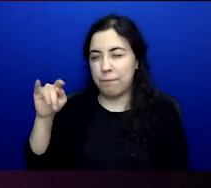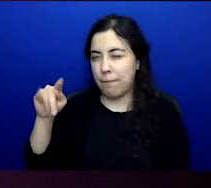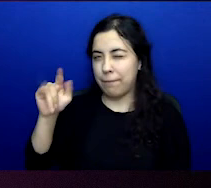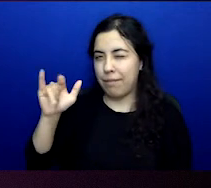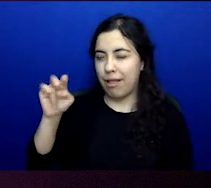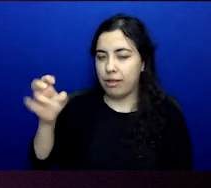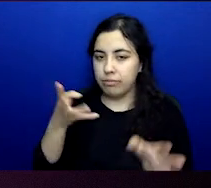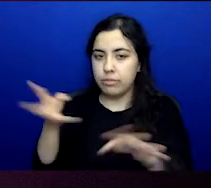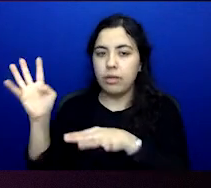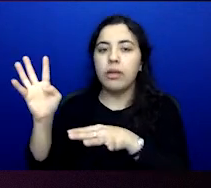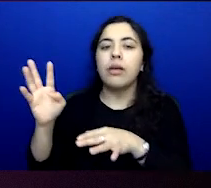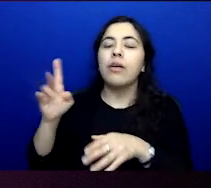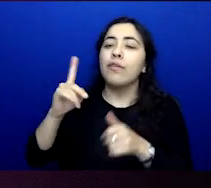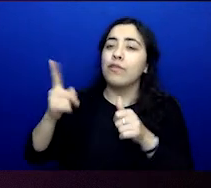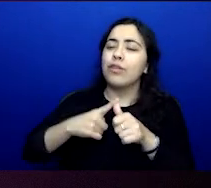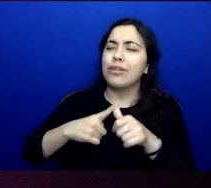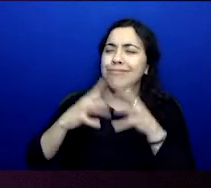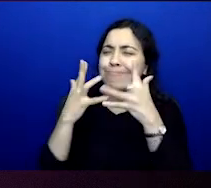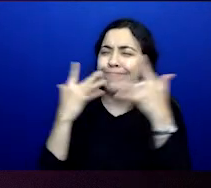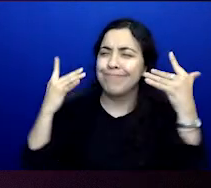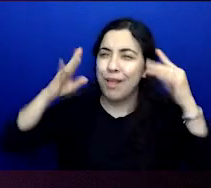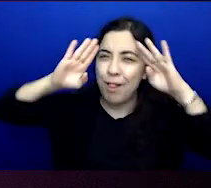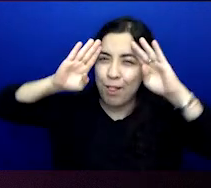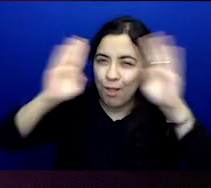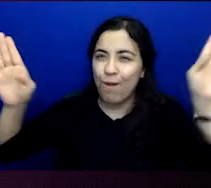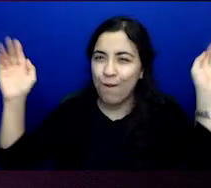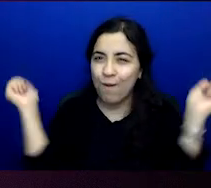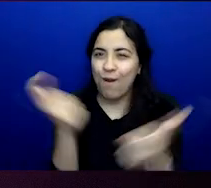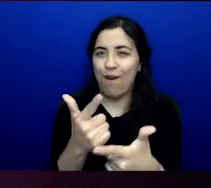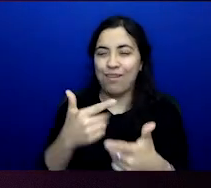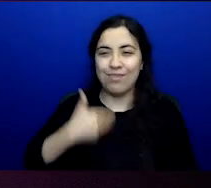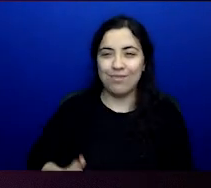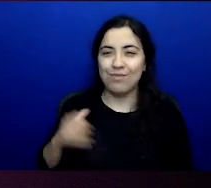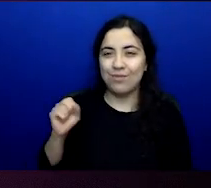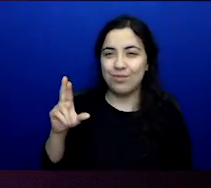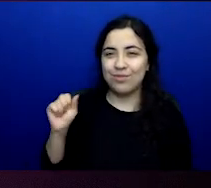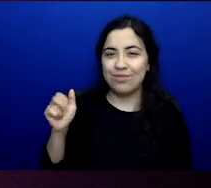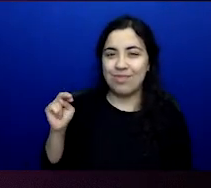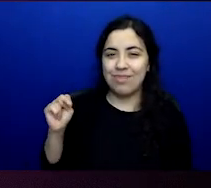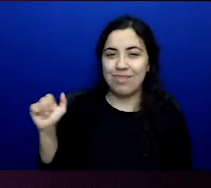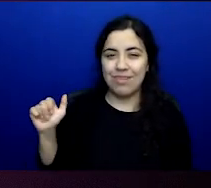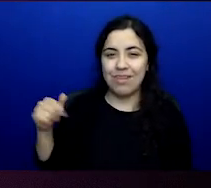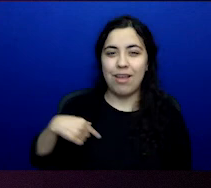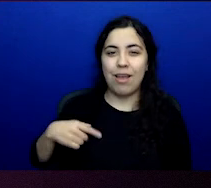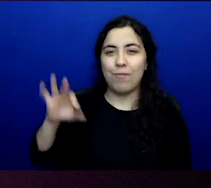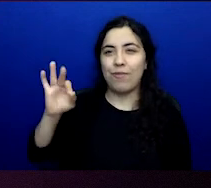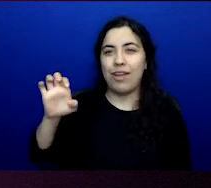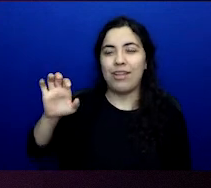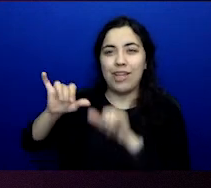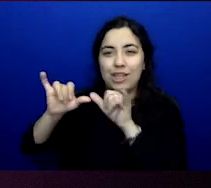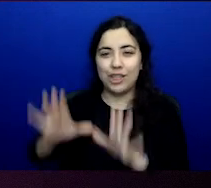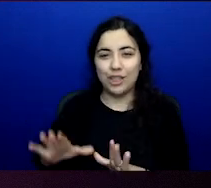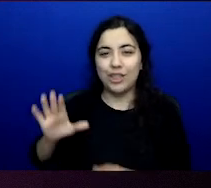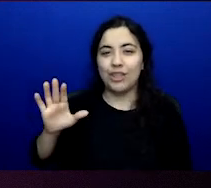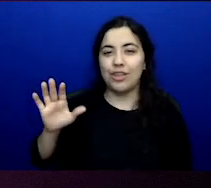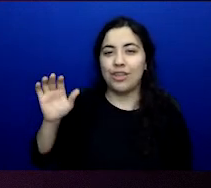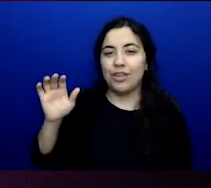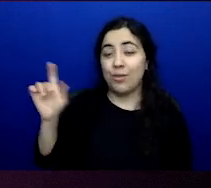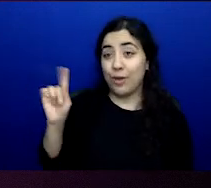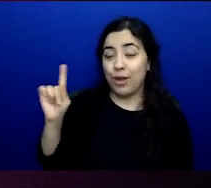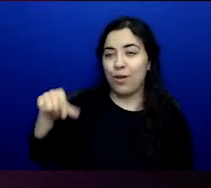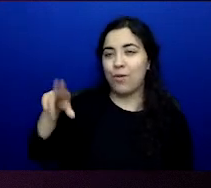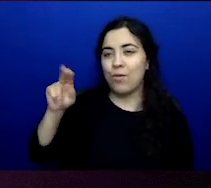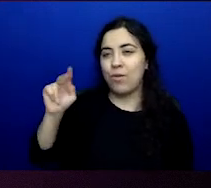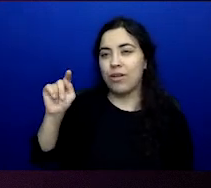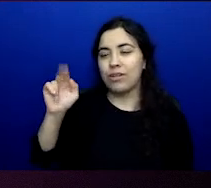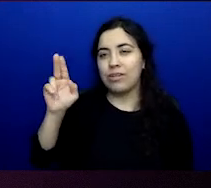with a huge friendly hi to everyone. I'm Susanna, and I'm a front-end engineer at Quantum Black, where I'm currently part of the